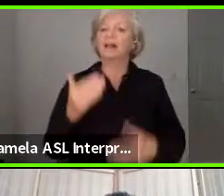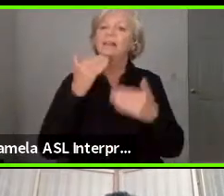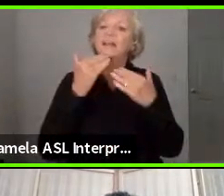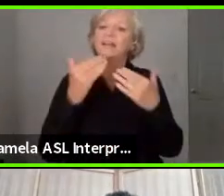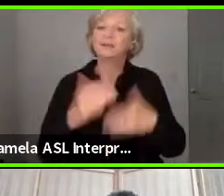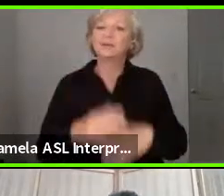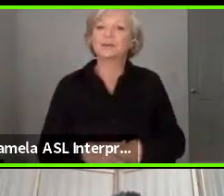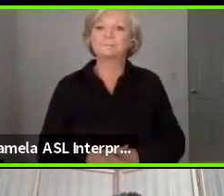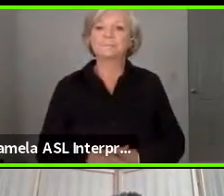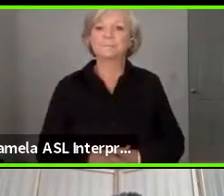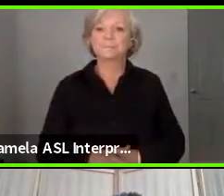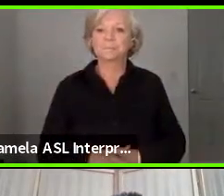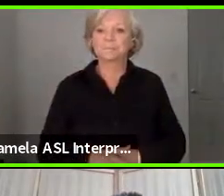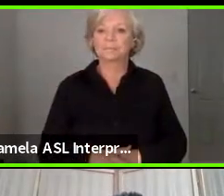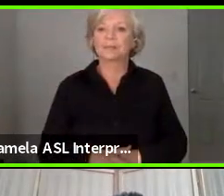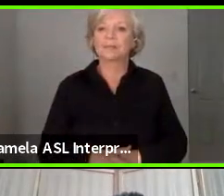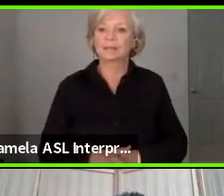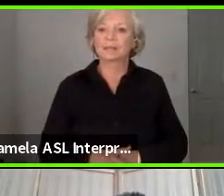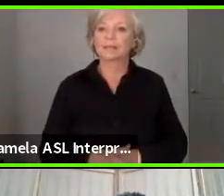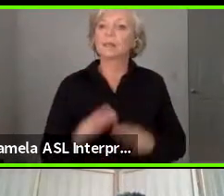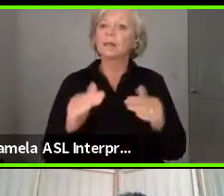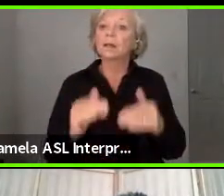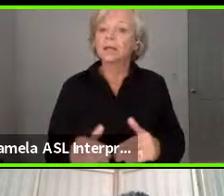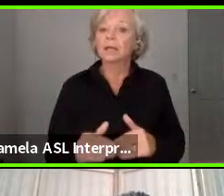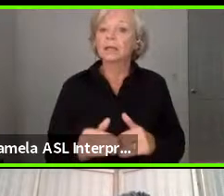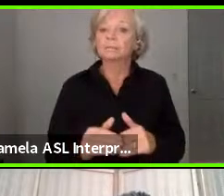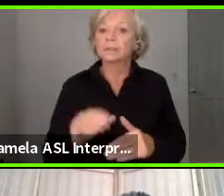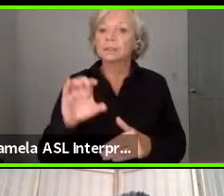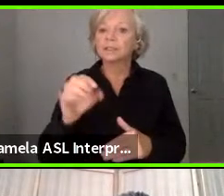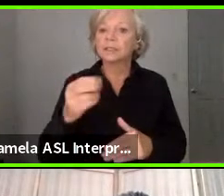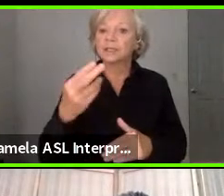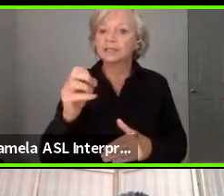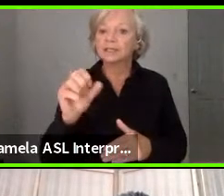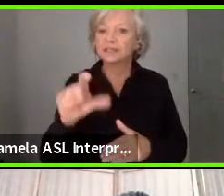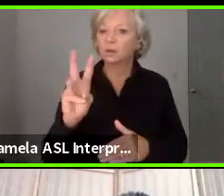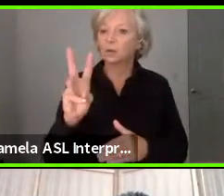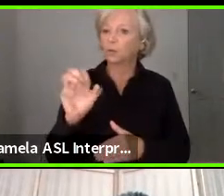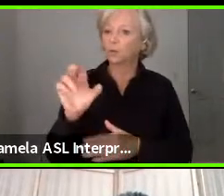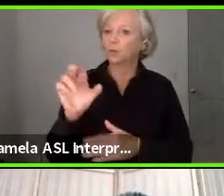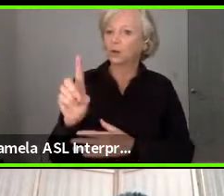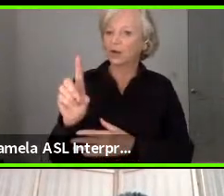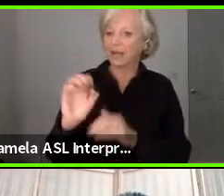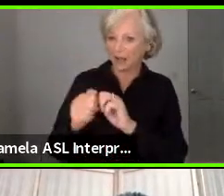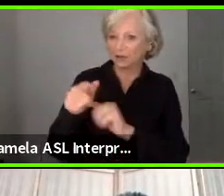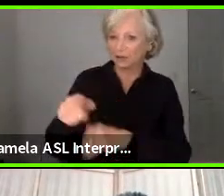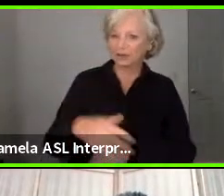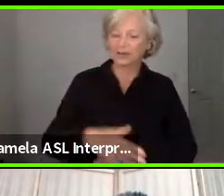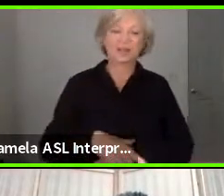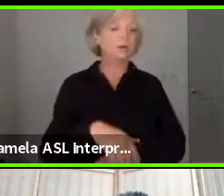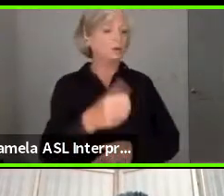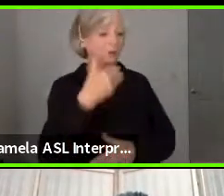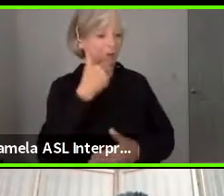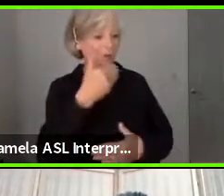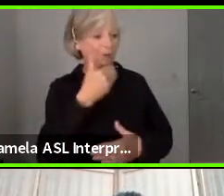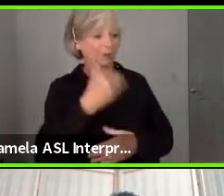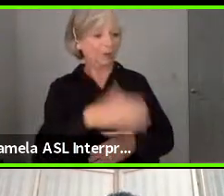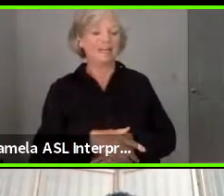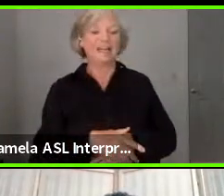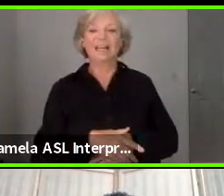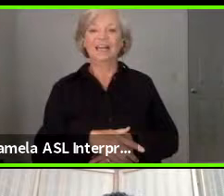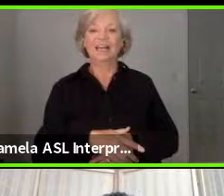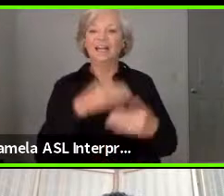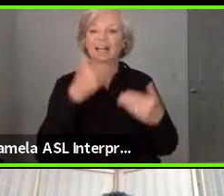Cool. Thank you for that. Cheryl, Reverend Cheryl Ward, how you doing? Good, good, good. Thank you all